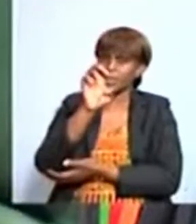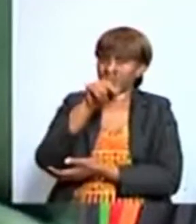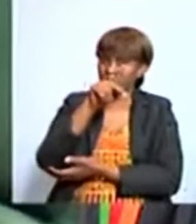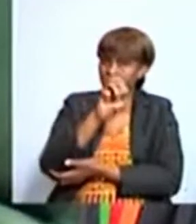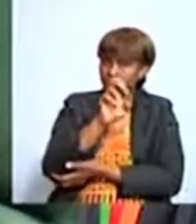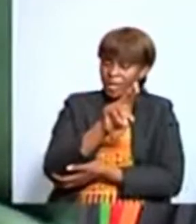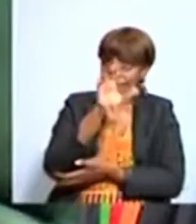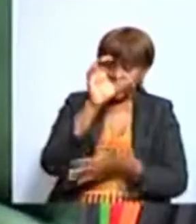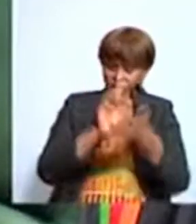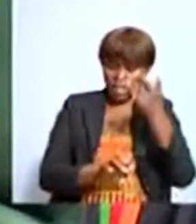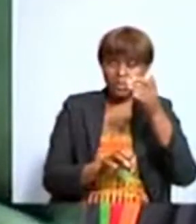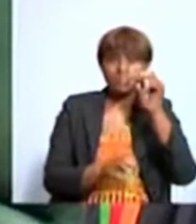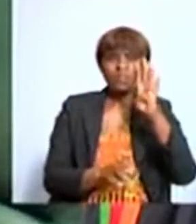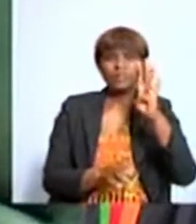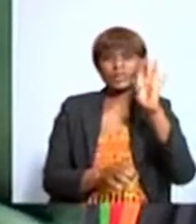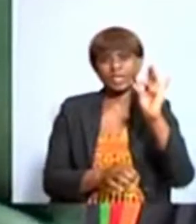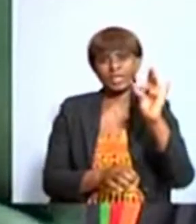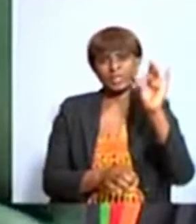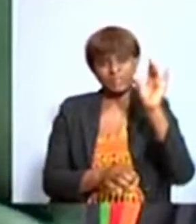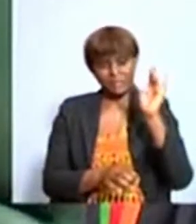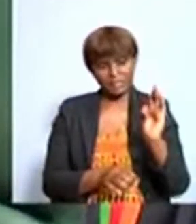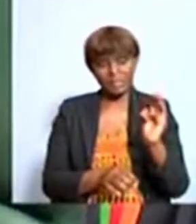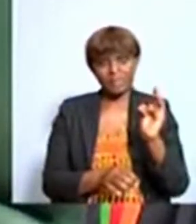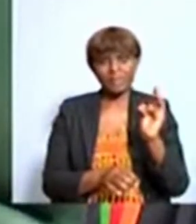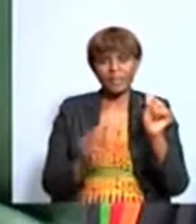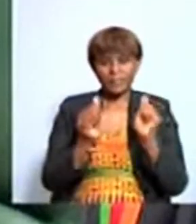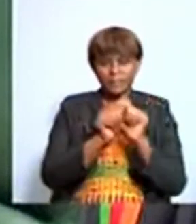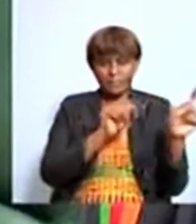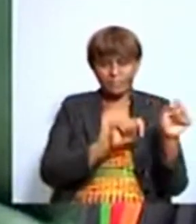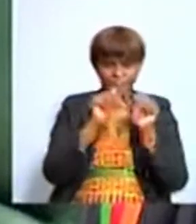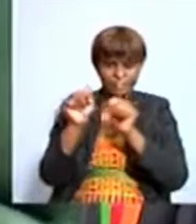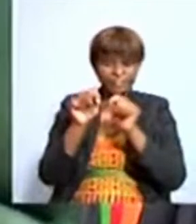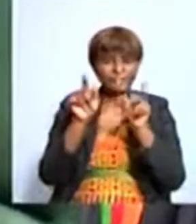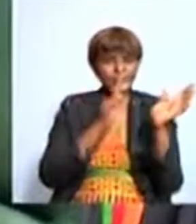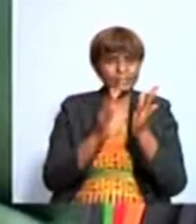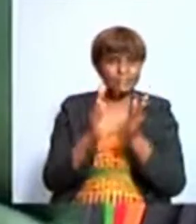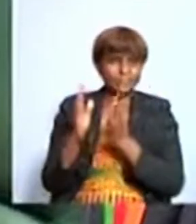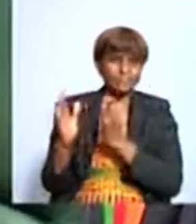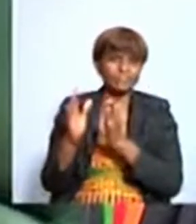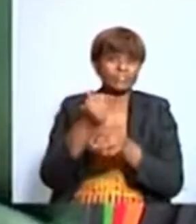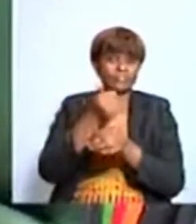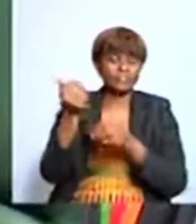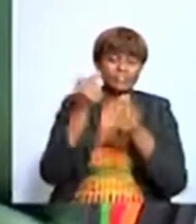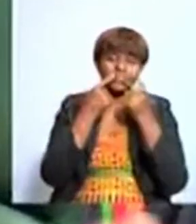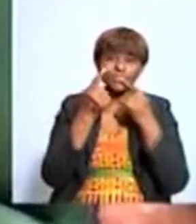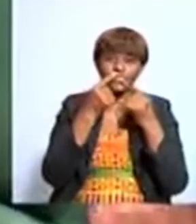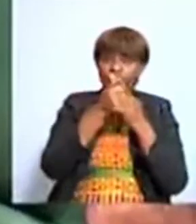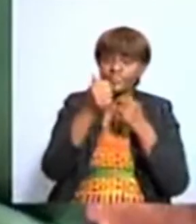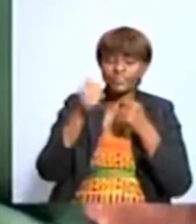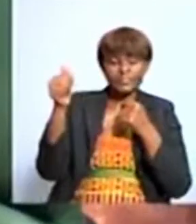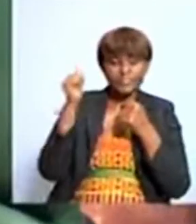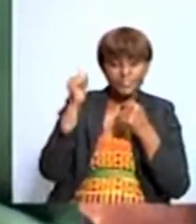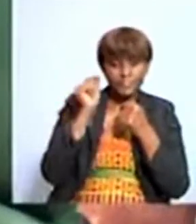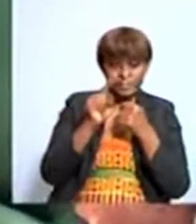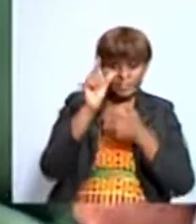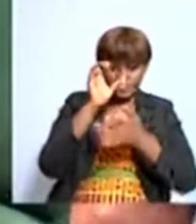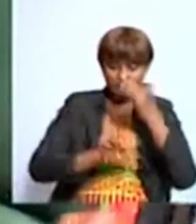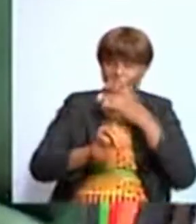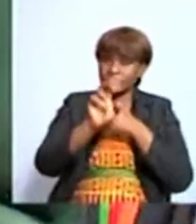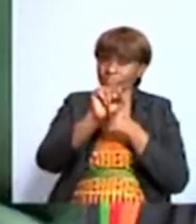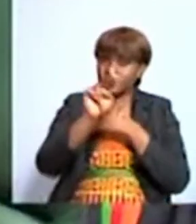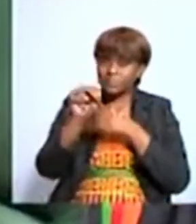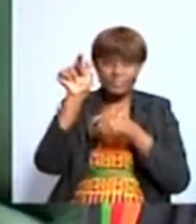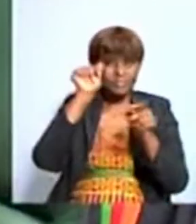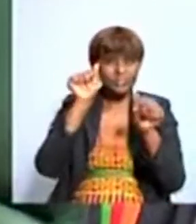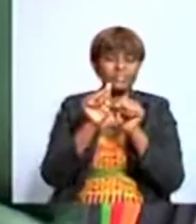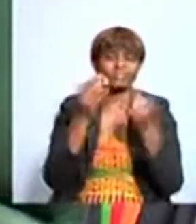Cap 48 and savings and transitional arrangements. Any debate? Any objection? Clause 32 is